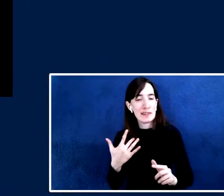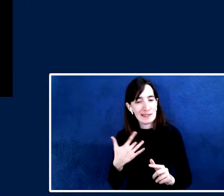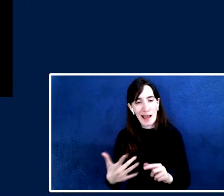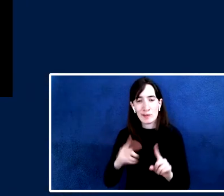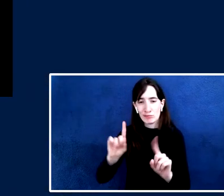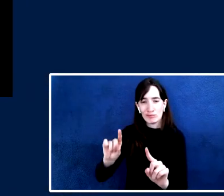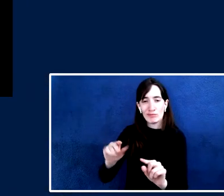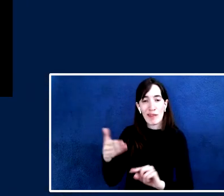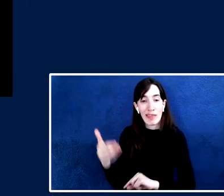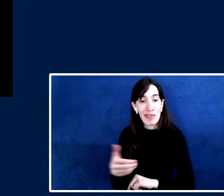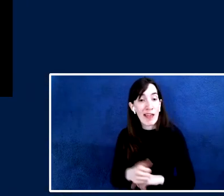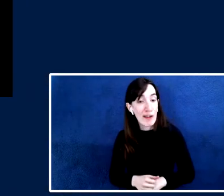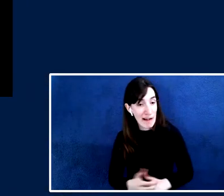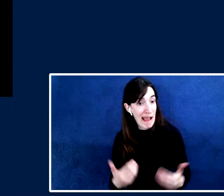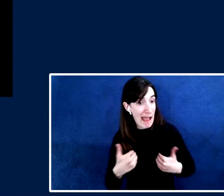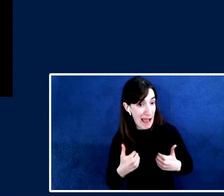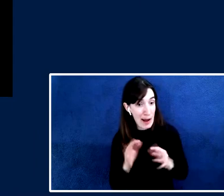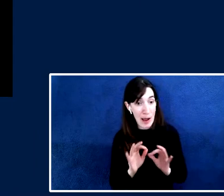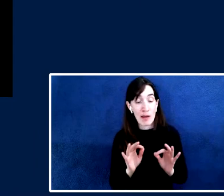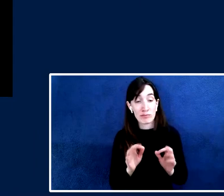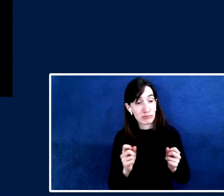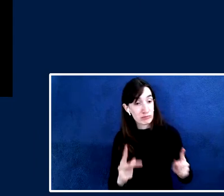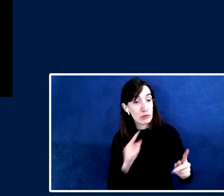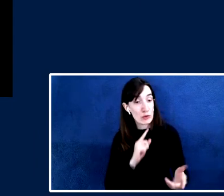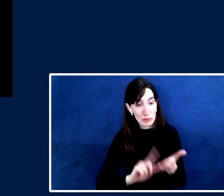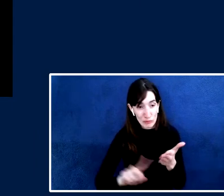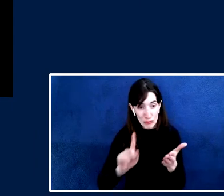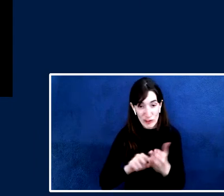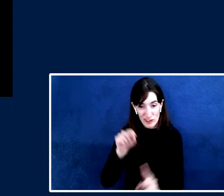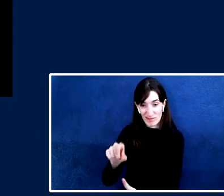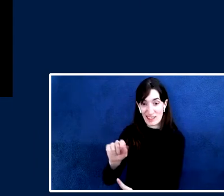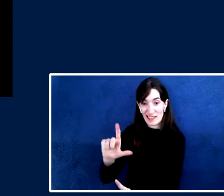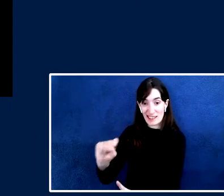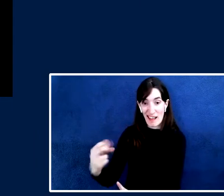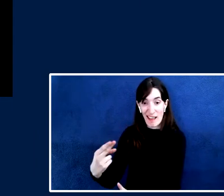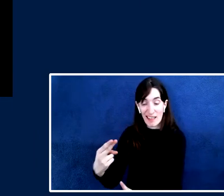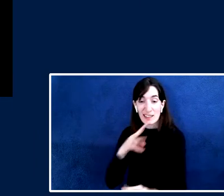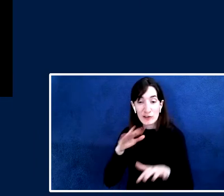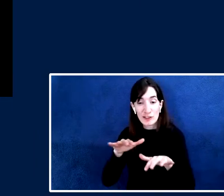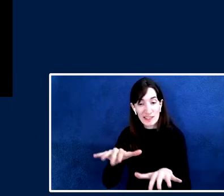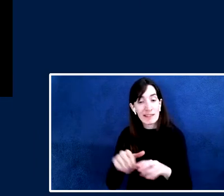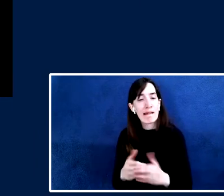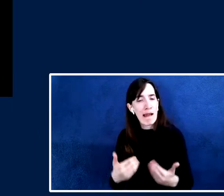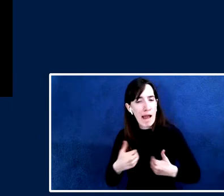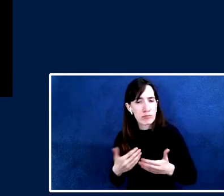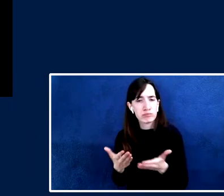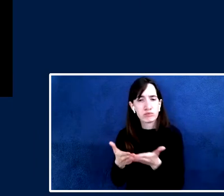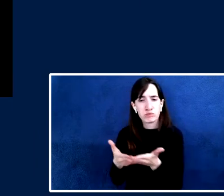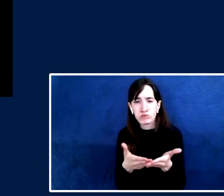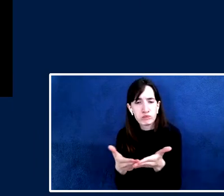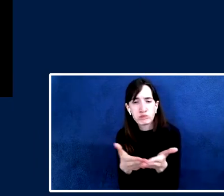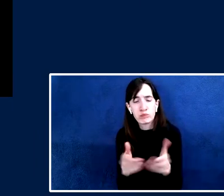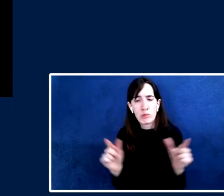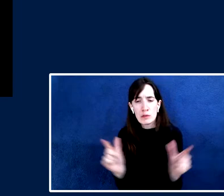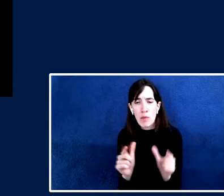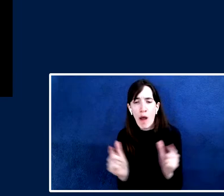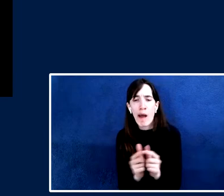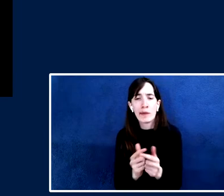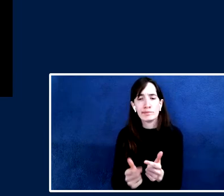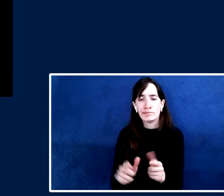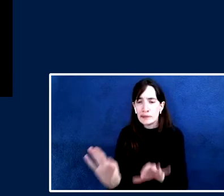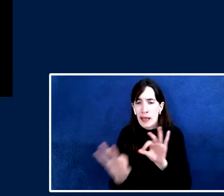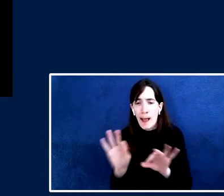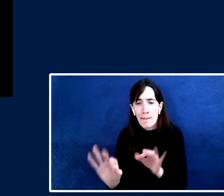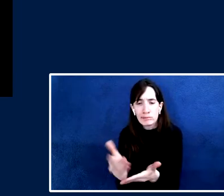career, I jumped at the chance. There was this course that just took us out on small boats. We'd grab some samples, take them back to the lab and analyze them, and we'd